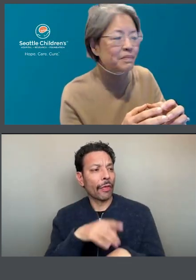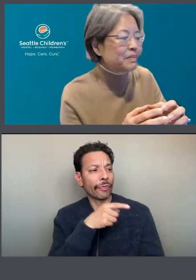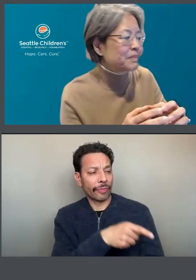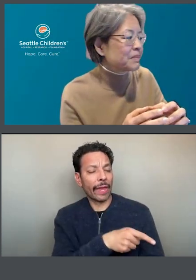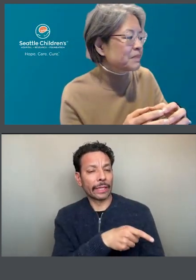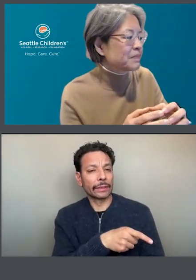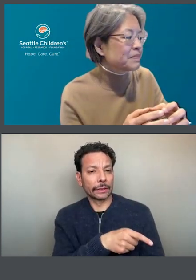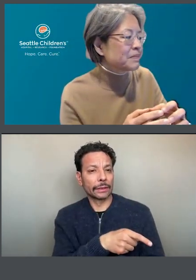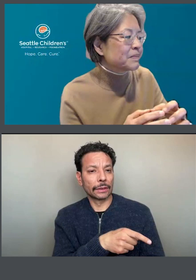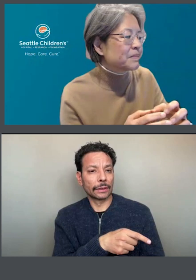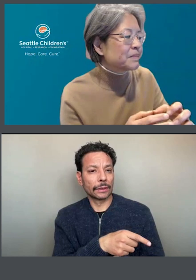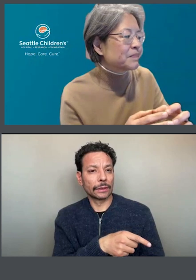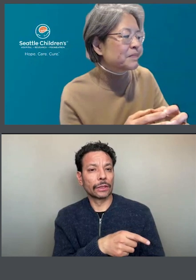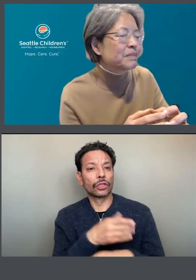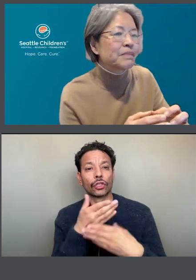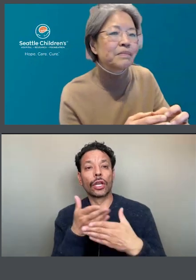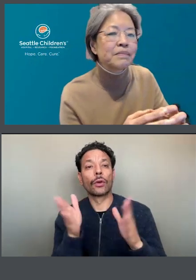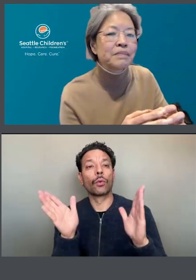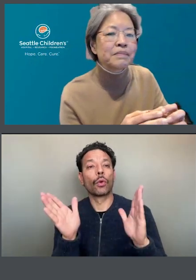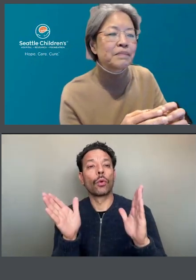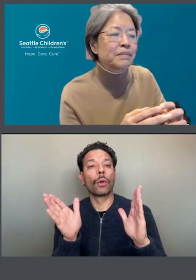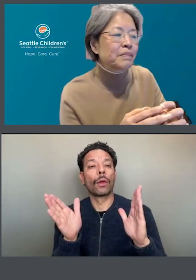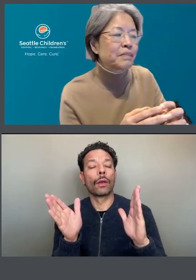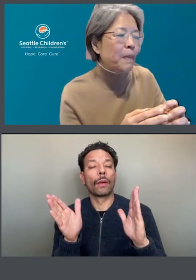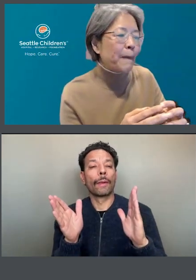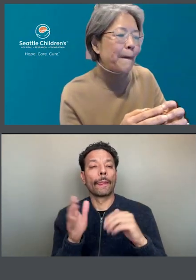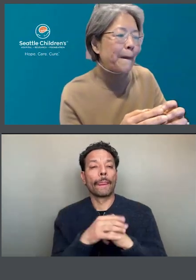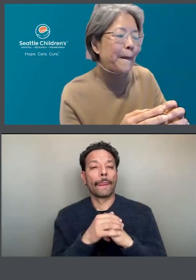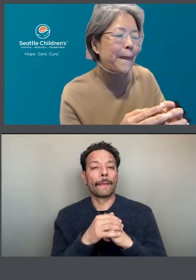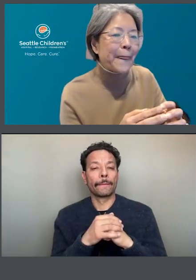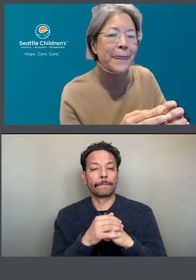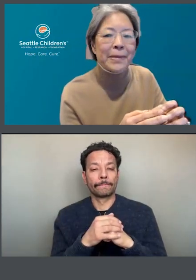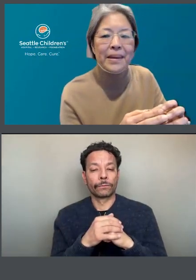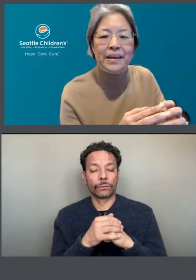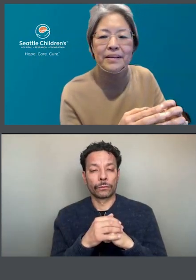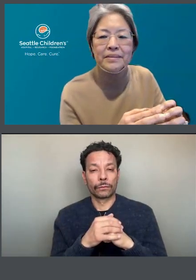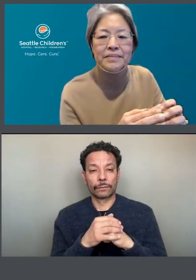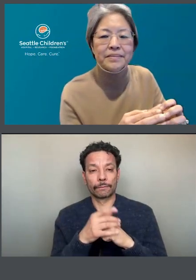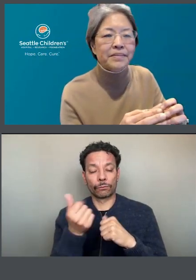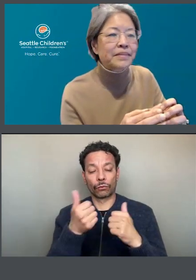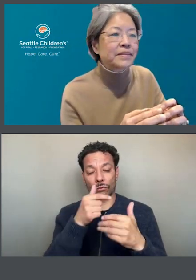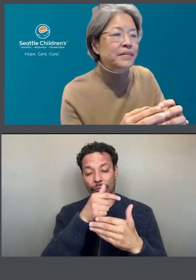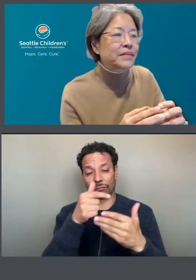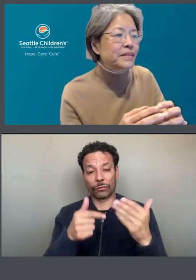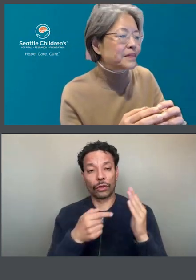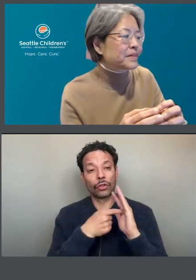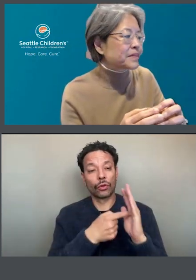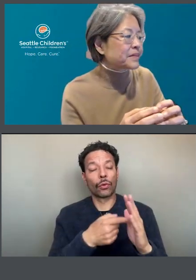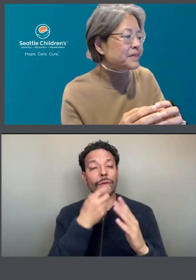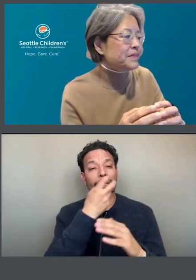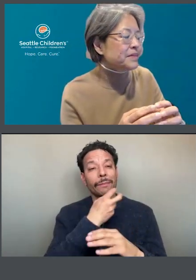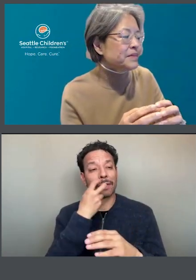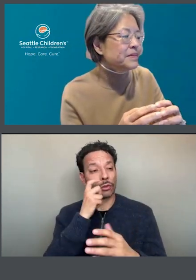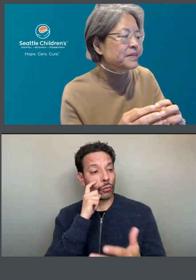that, and in general, the factors that determine speech